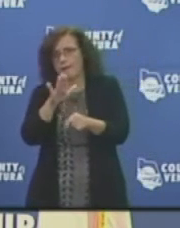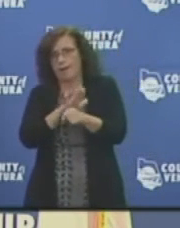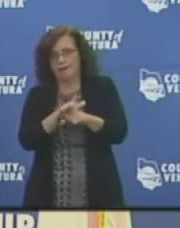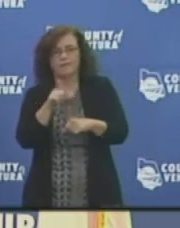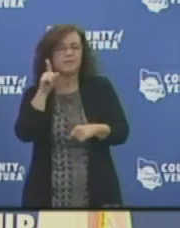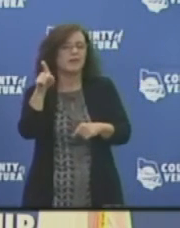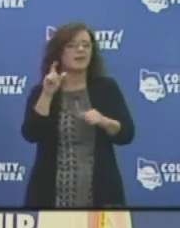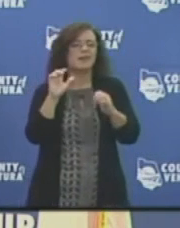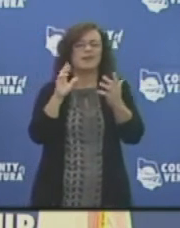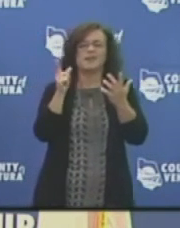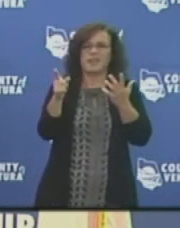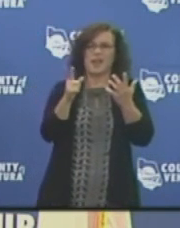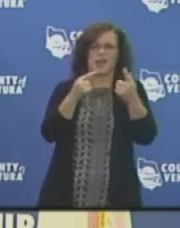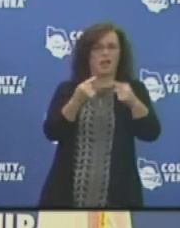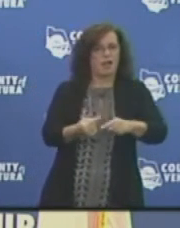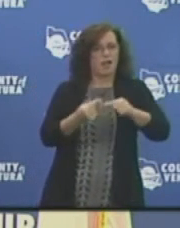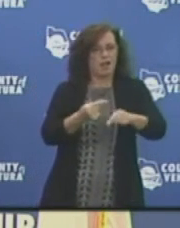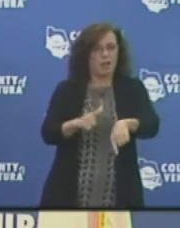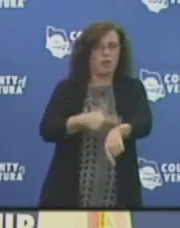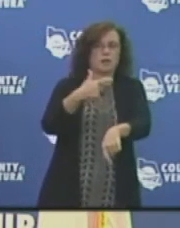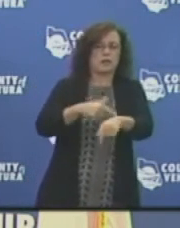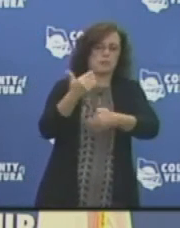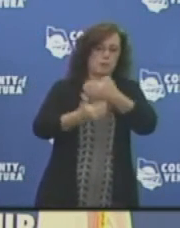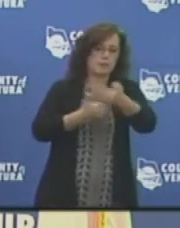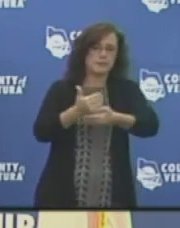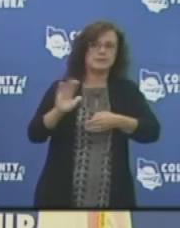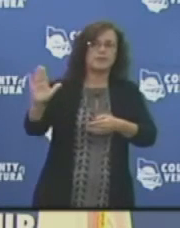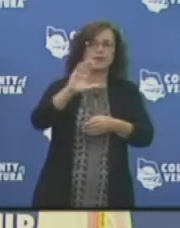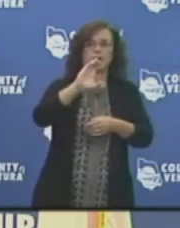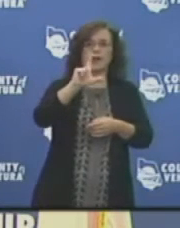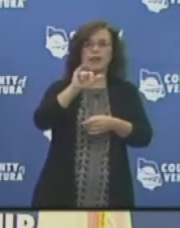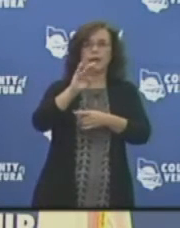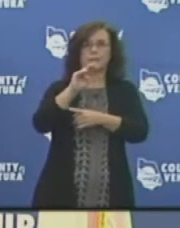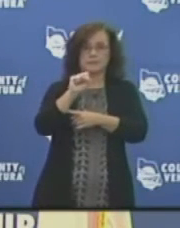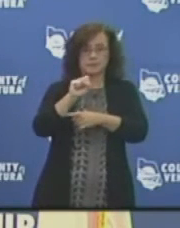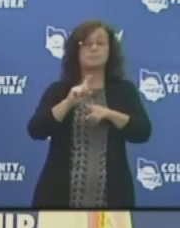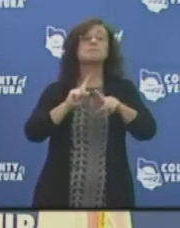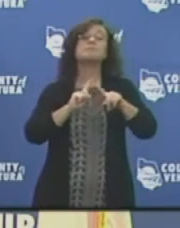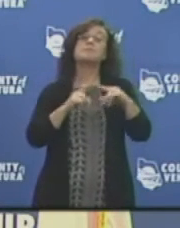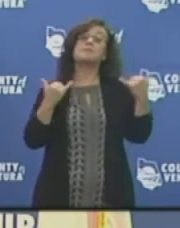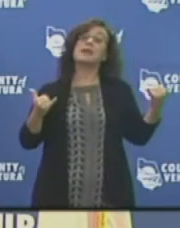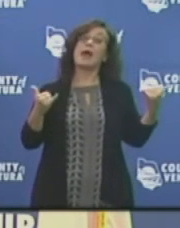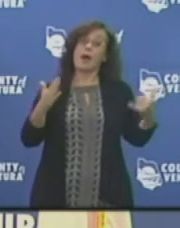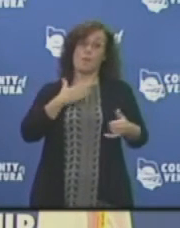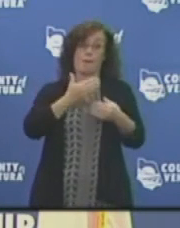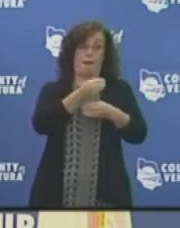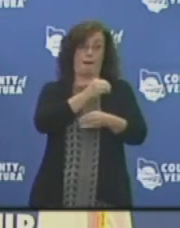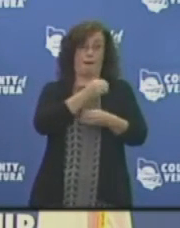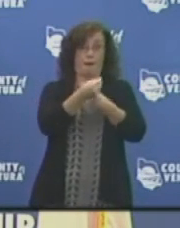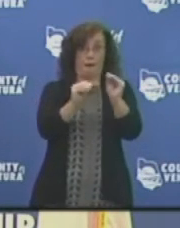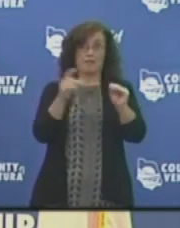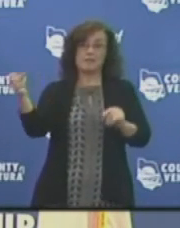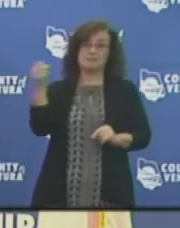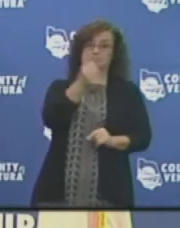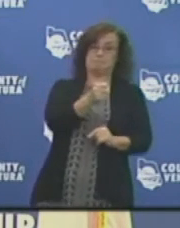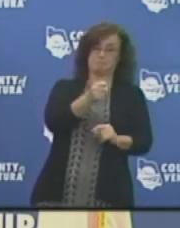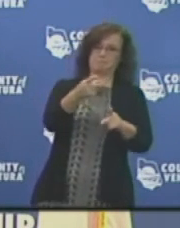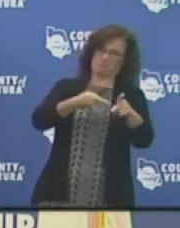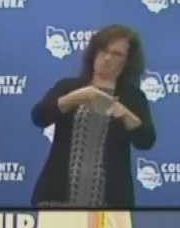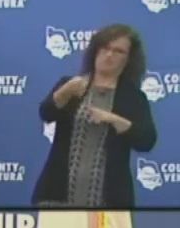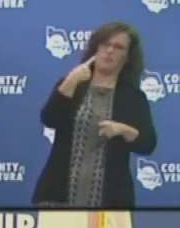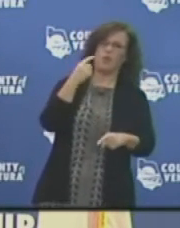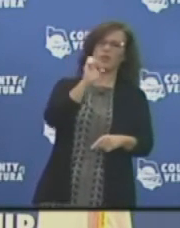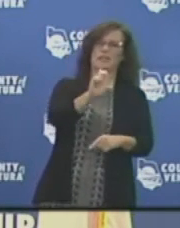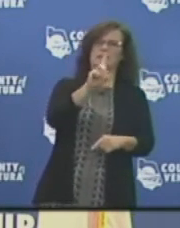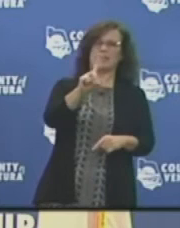claims. But I do want to tell you that our office now has a EDD liaison and can provide constituents with more